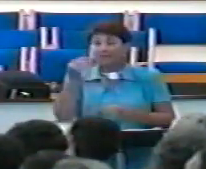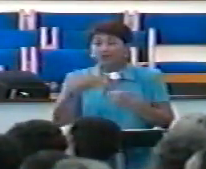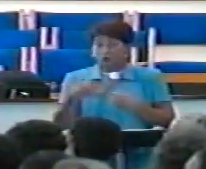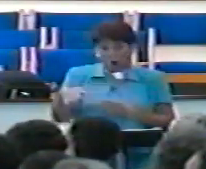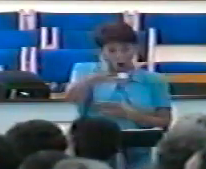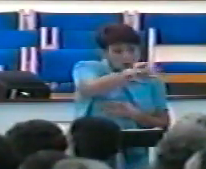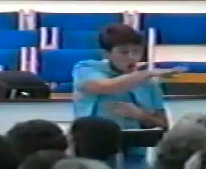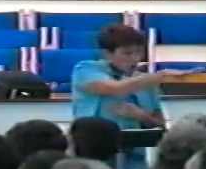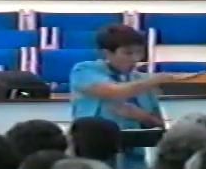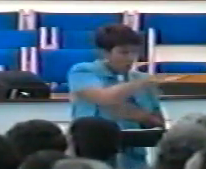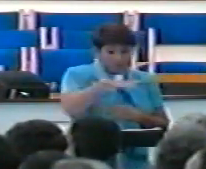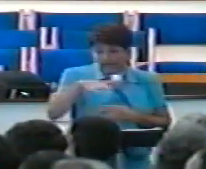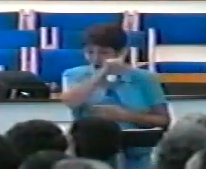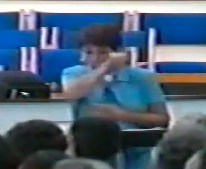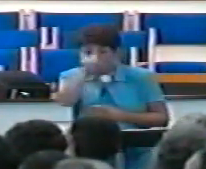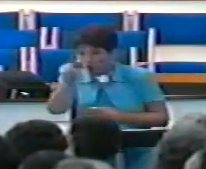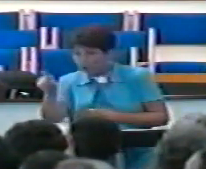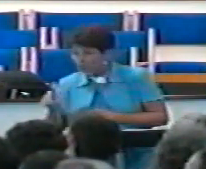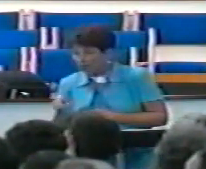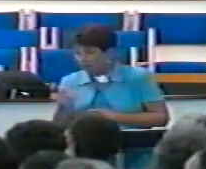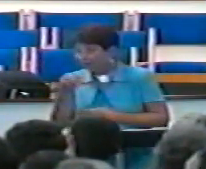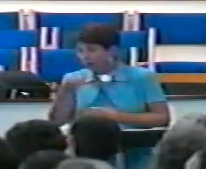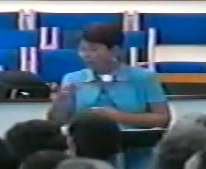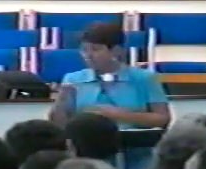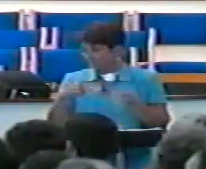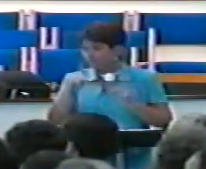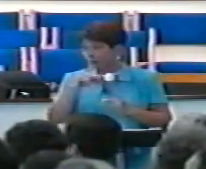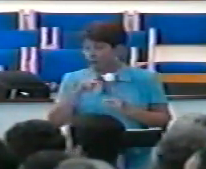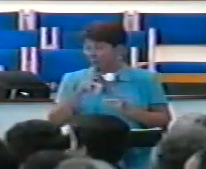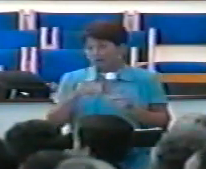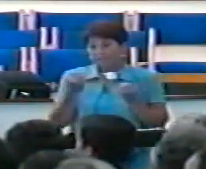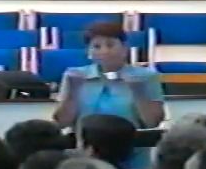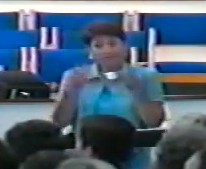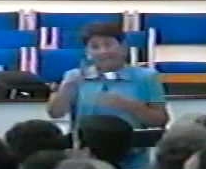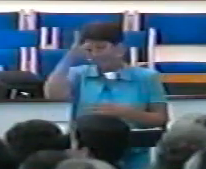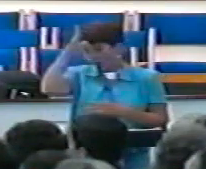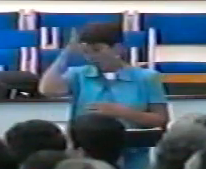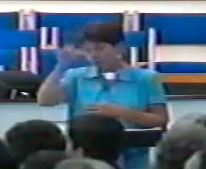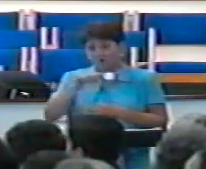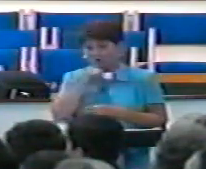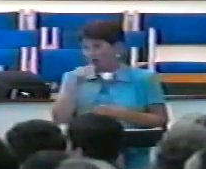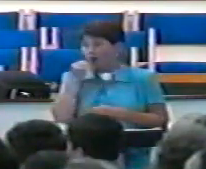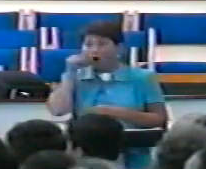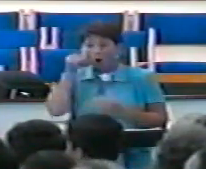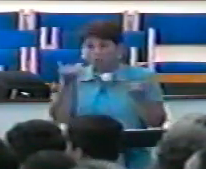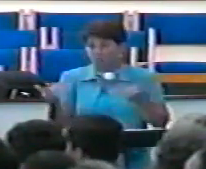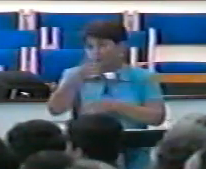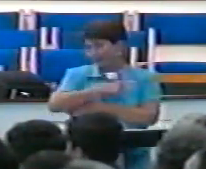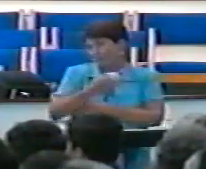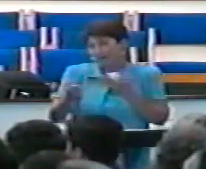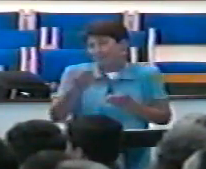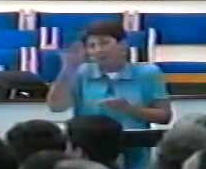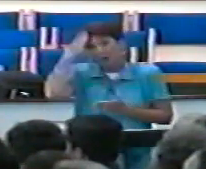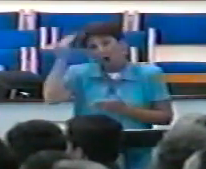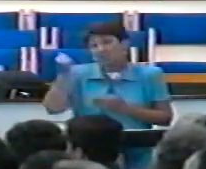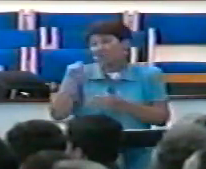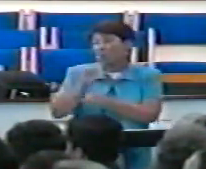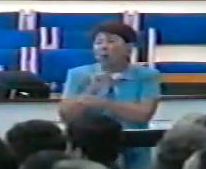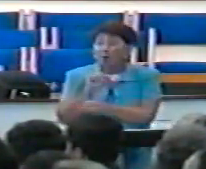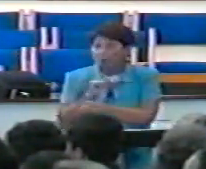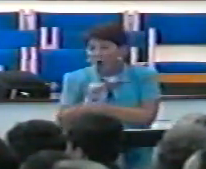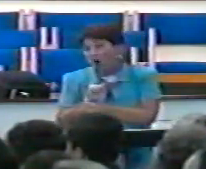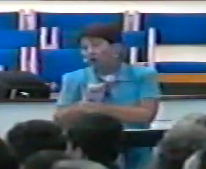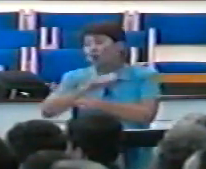not home anymore. Whether it be because of travel, whether it be because of work demands, whether it be because of a